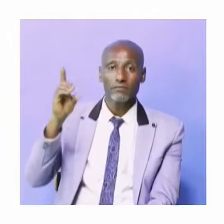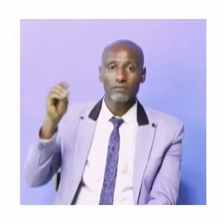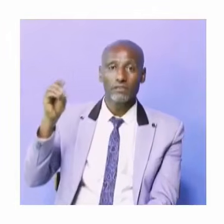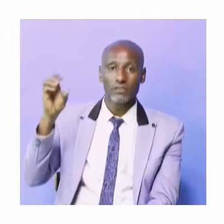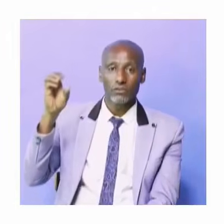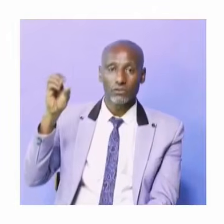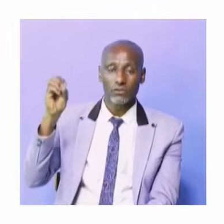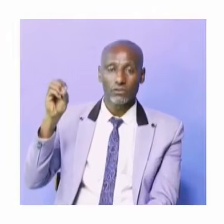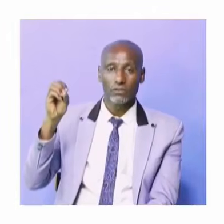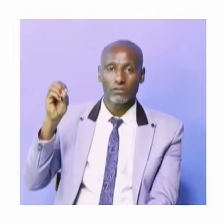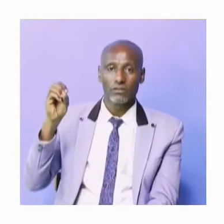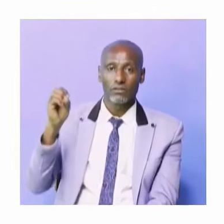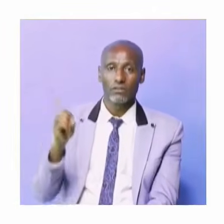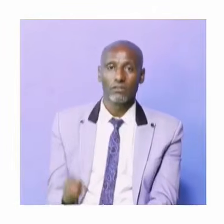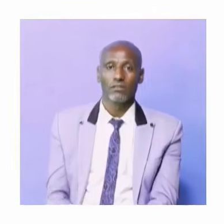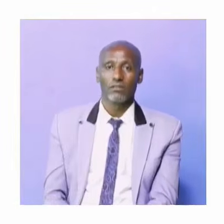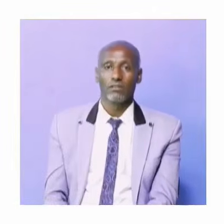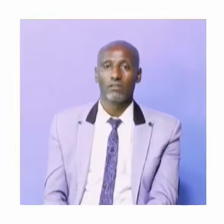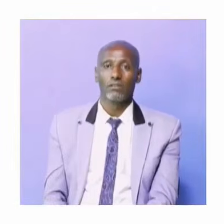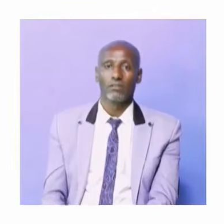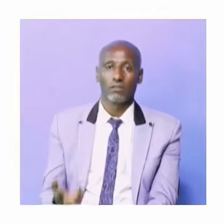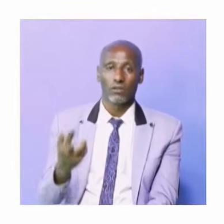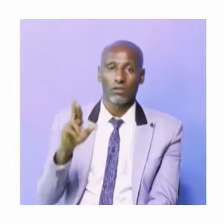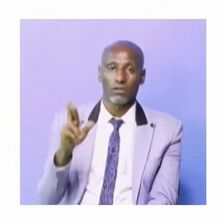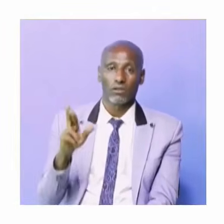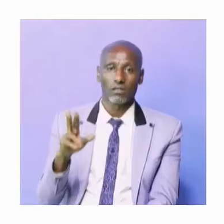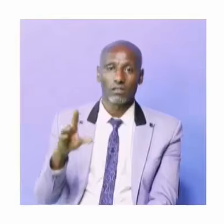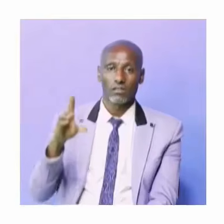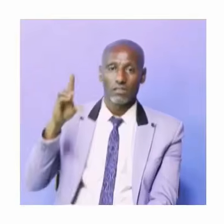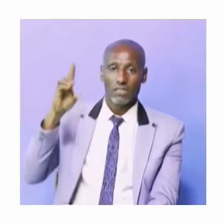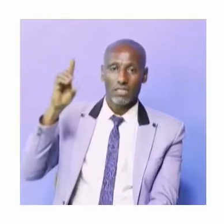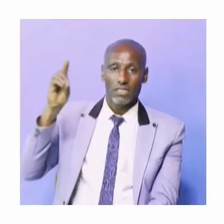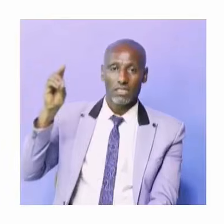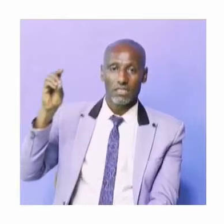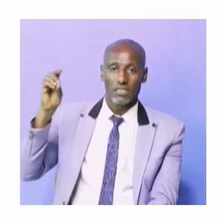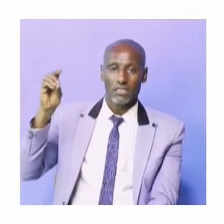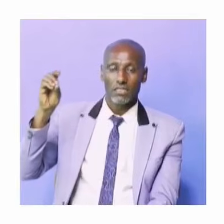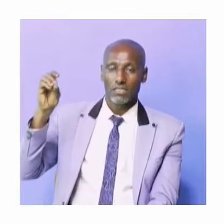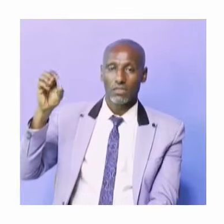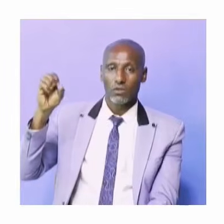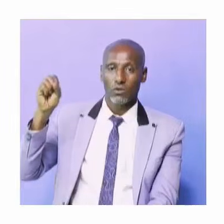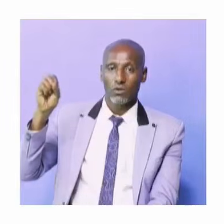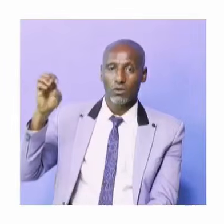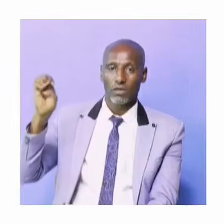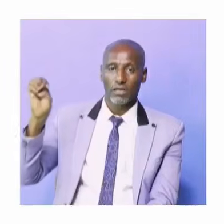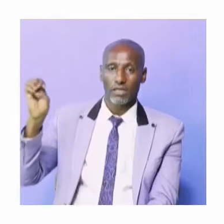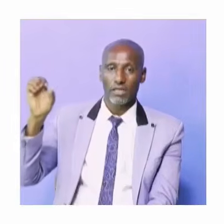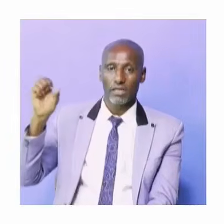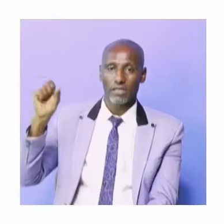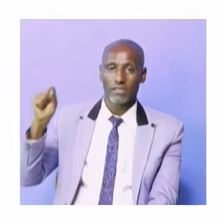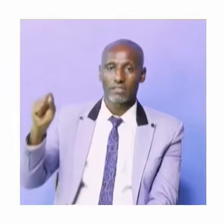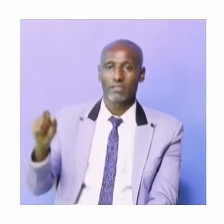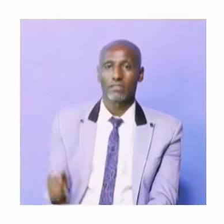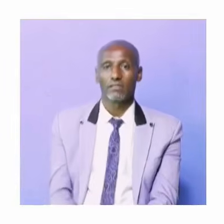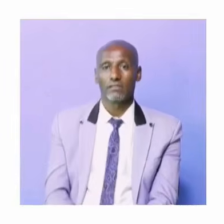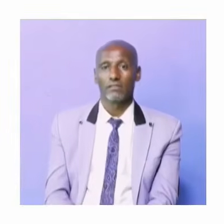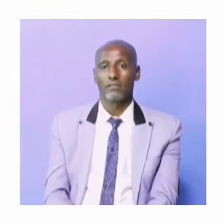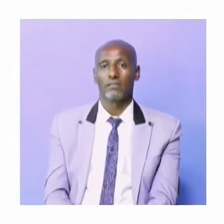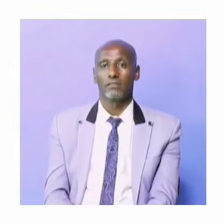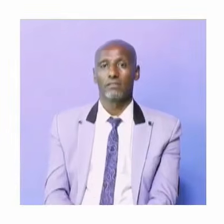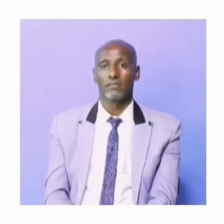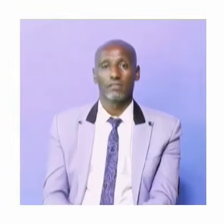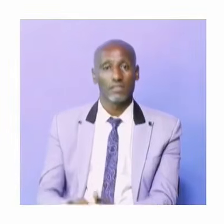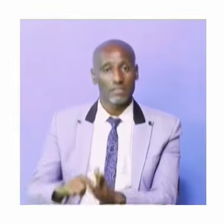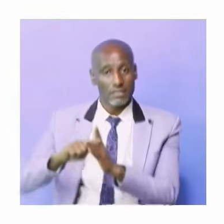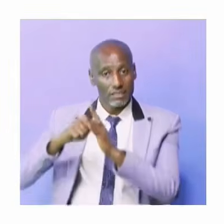including I, do, or does. Don't forget to begin with a capital. For the